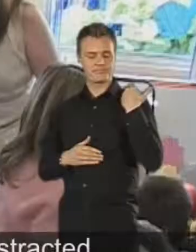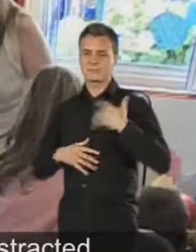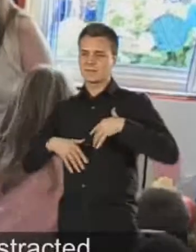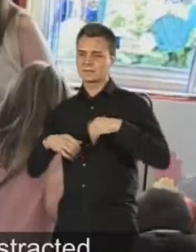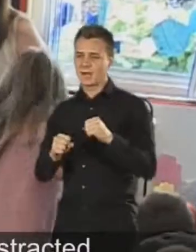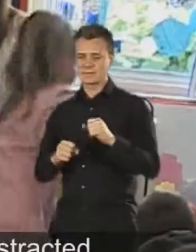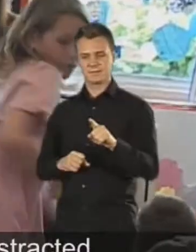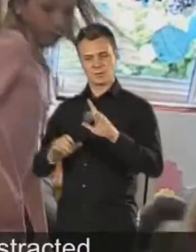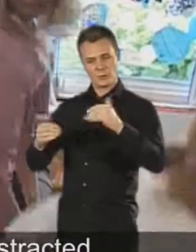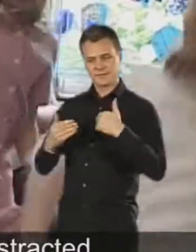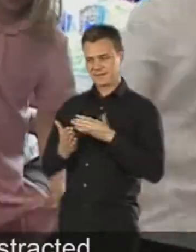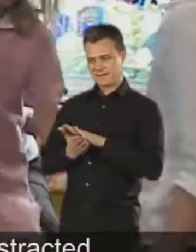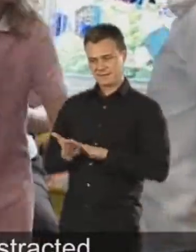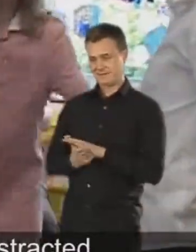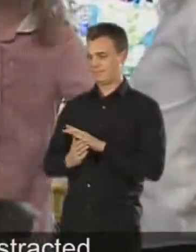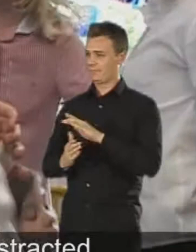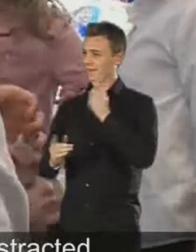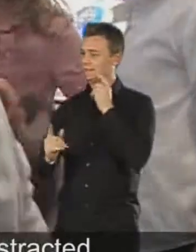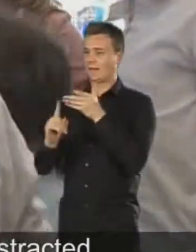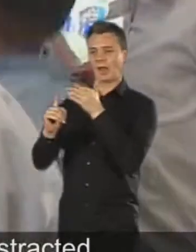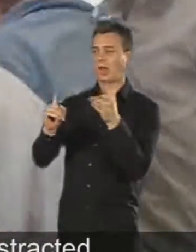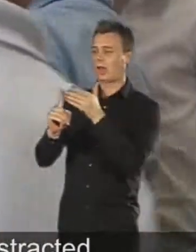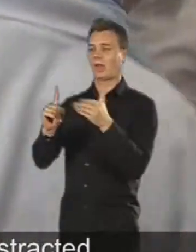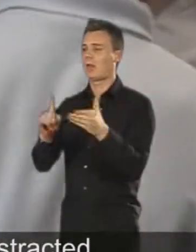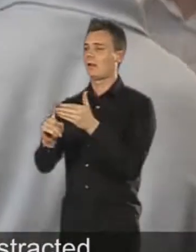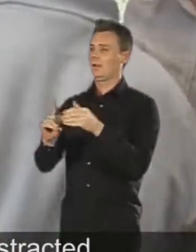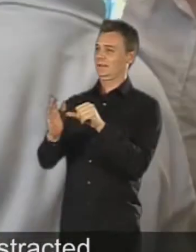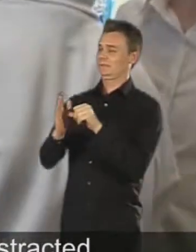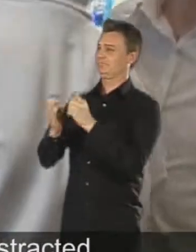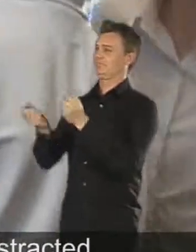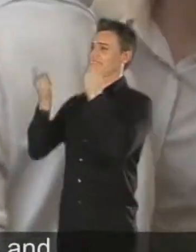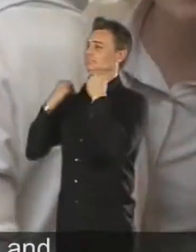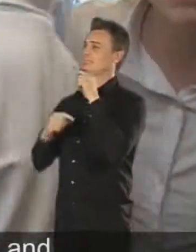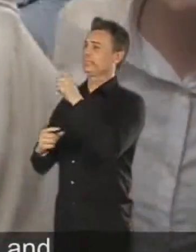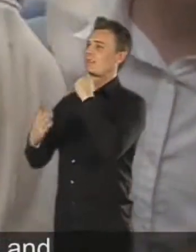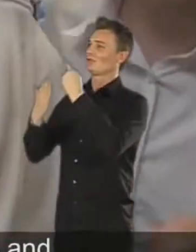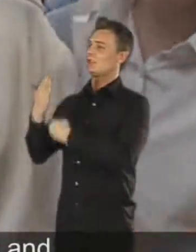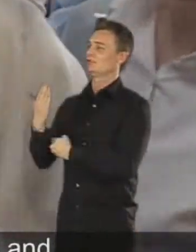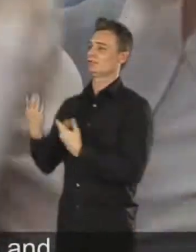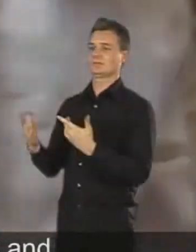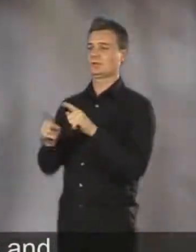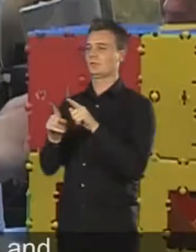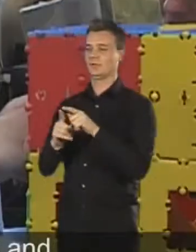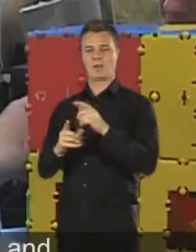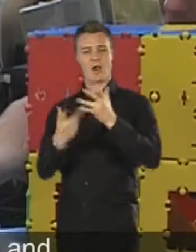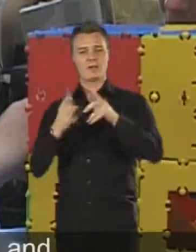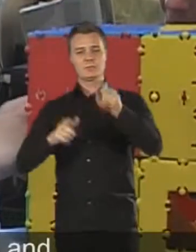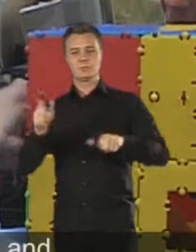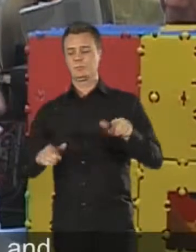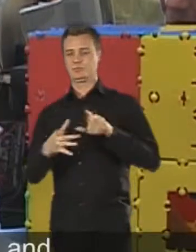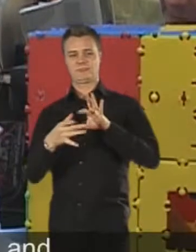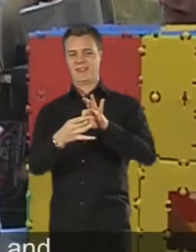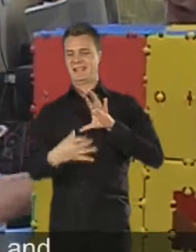his autism meant that he was easily distracted and found it difficult to understand instructions and difficult to relate to other pupils and